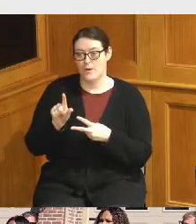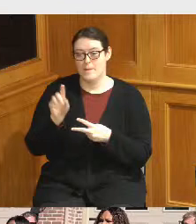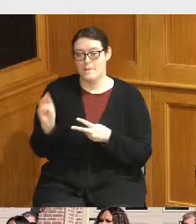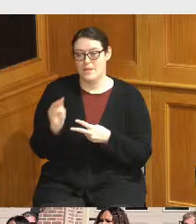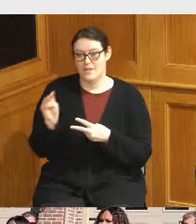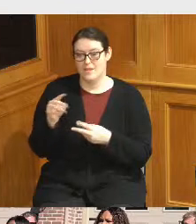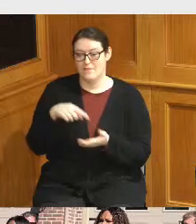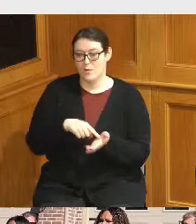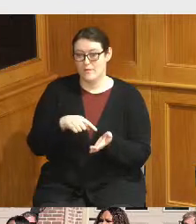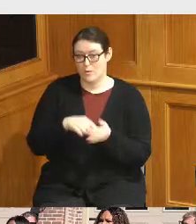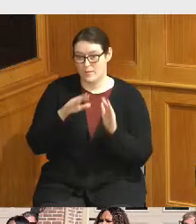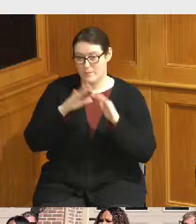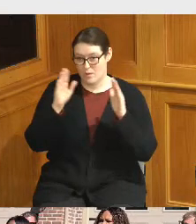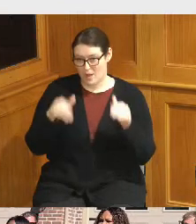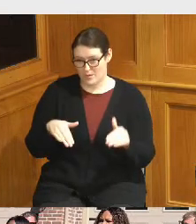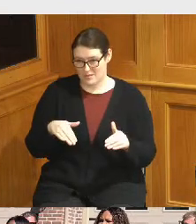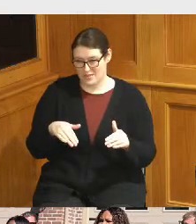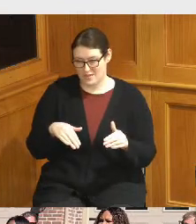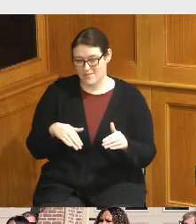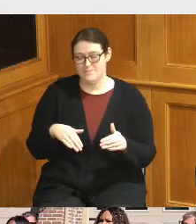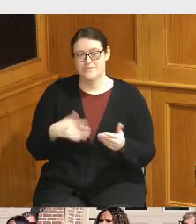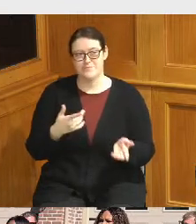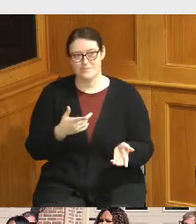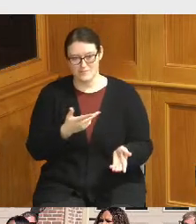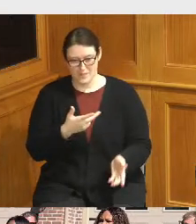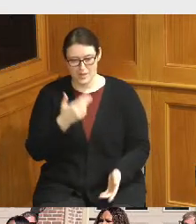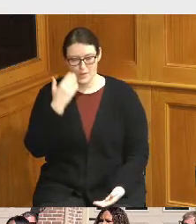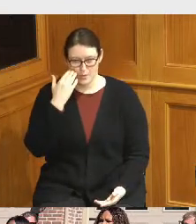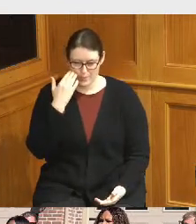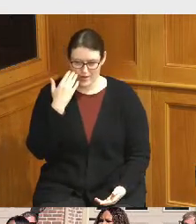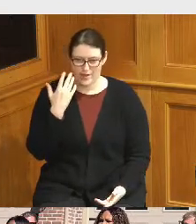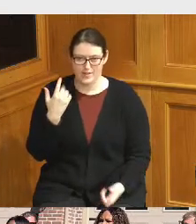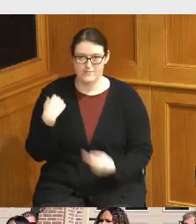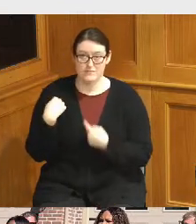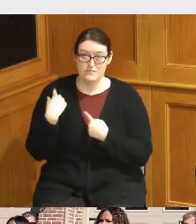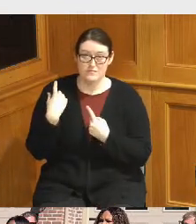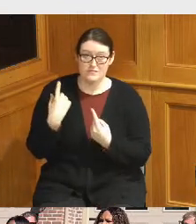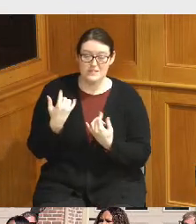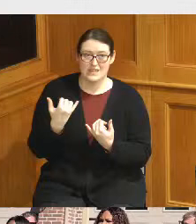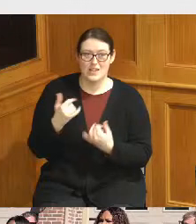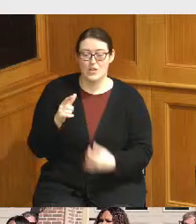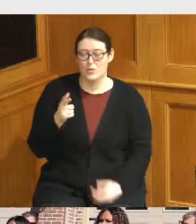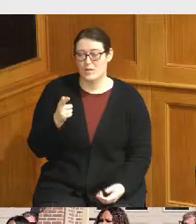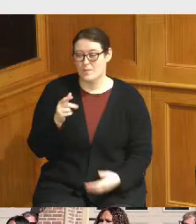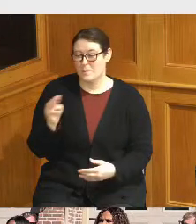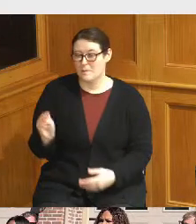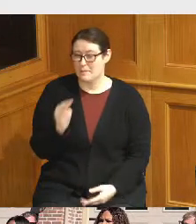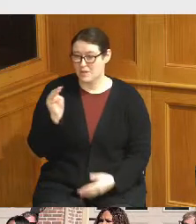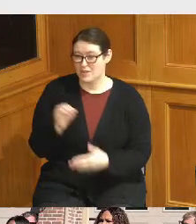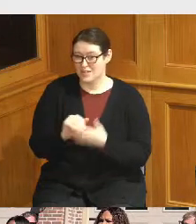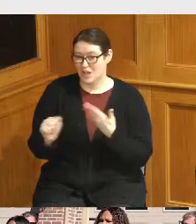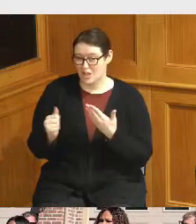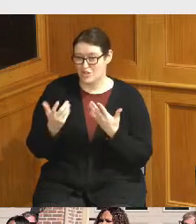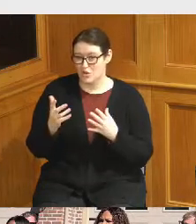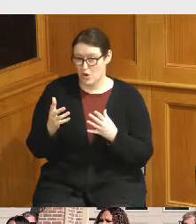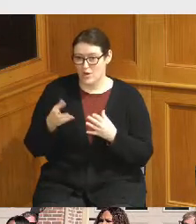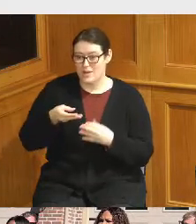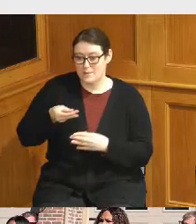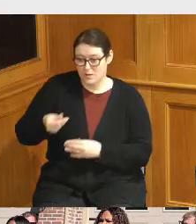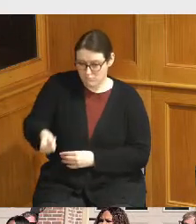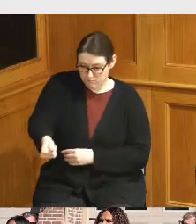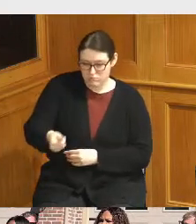housing. As the board is aware, to date, more than $21 million is being deployed to create or